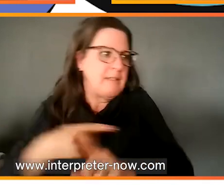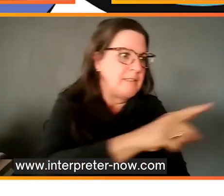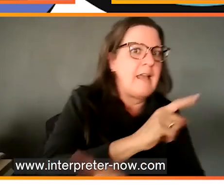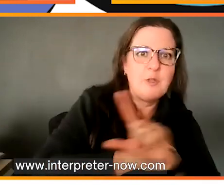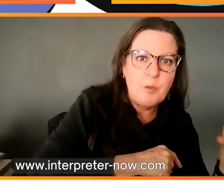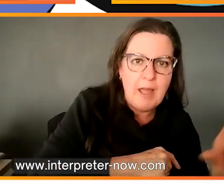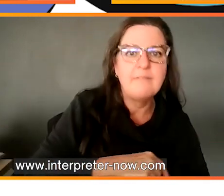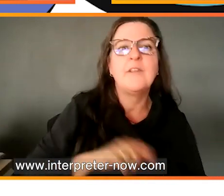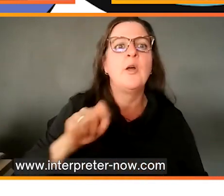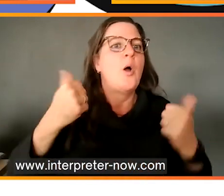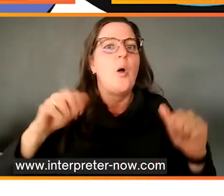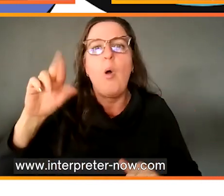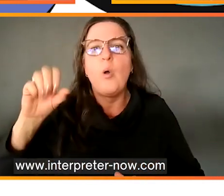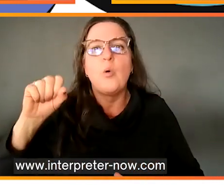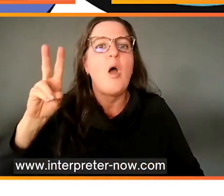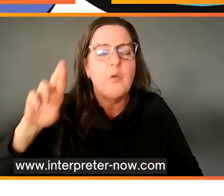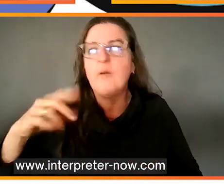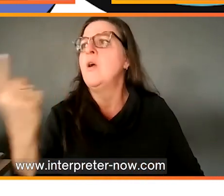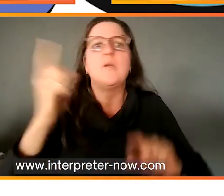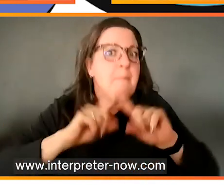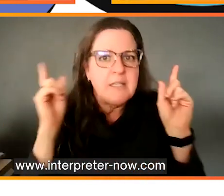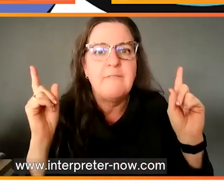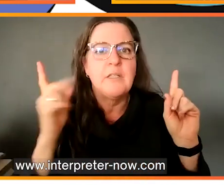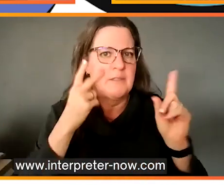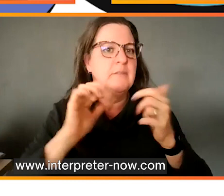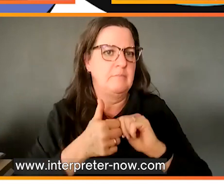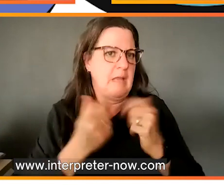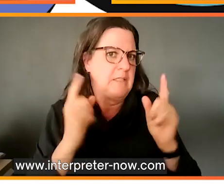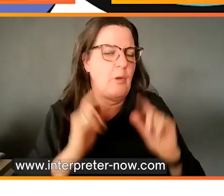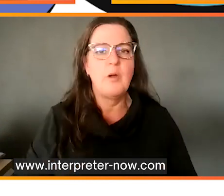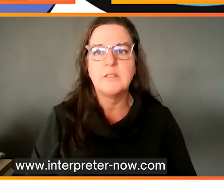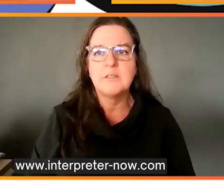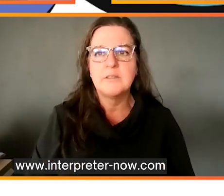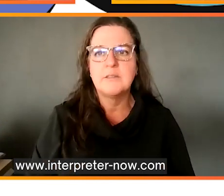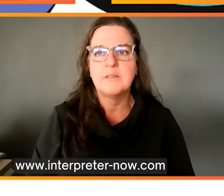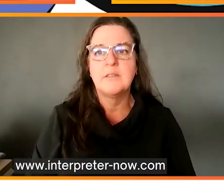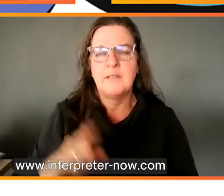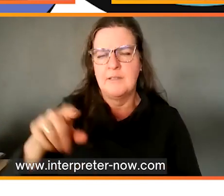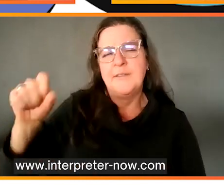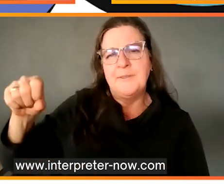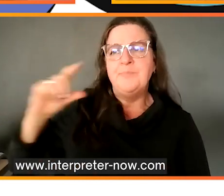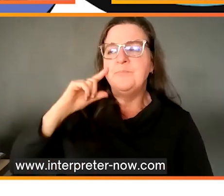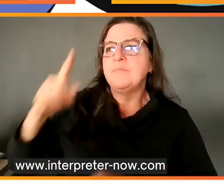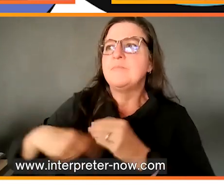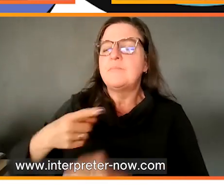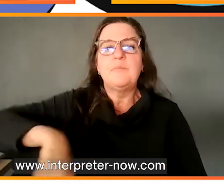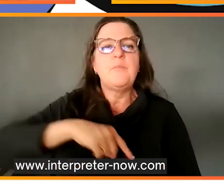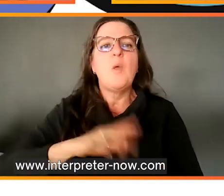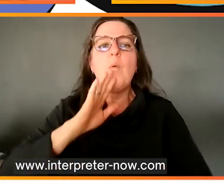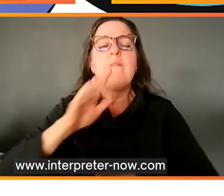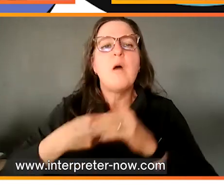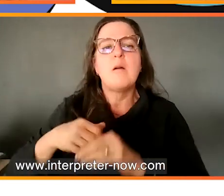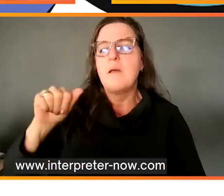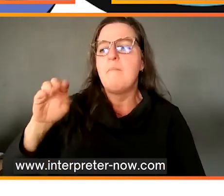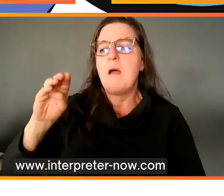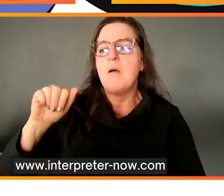try a crossover. You got to do something different and see how that works. Yeah, and I'm thinking about we've talked